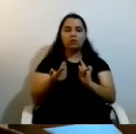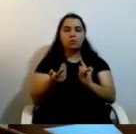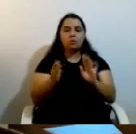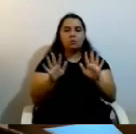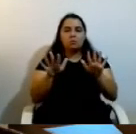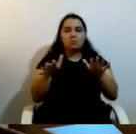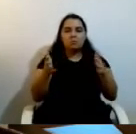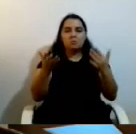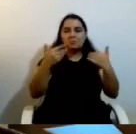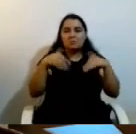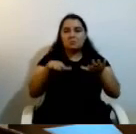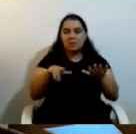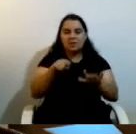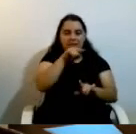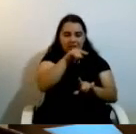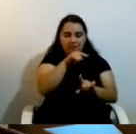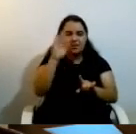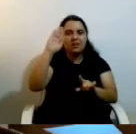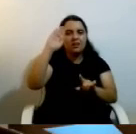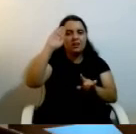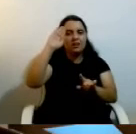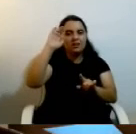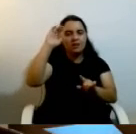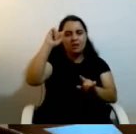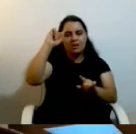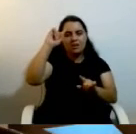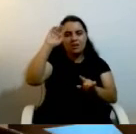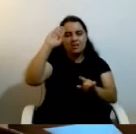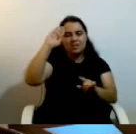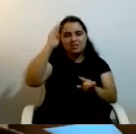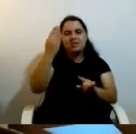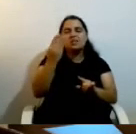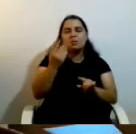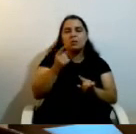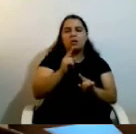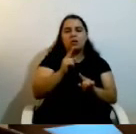about what it takes to live independently